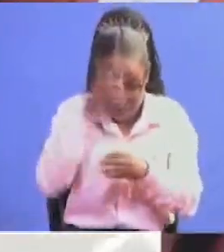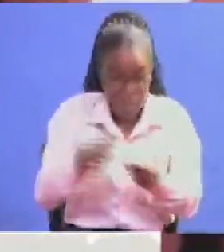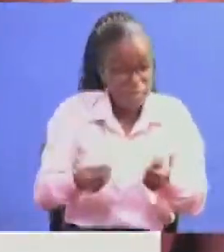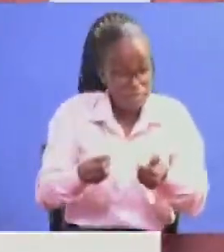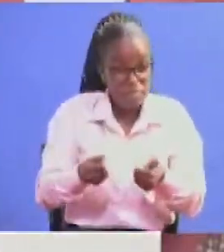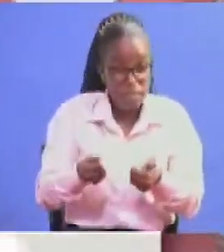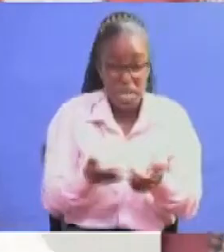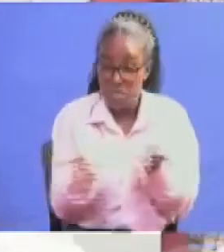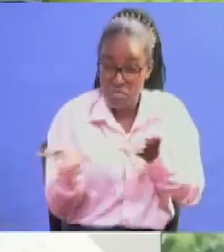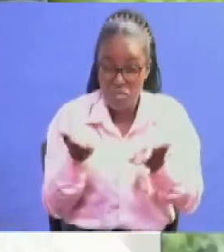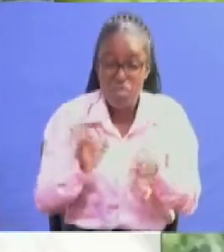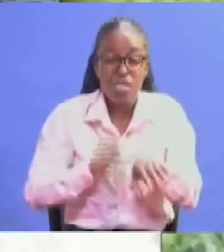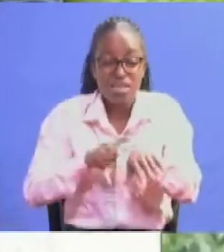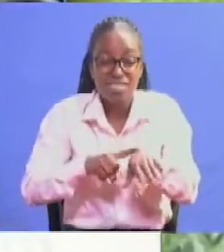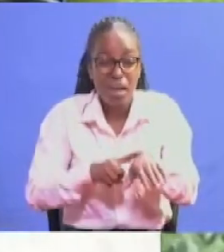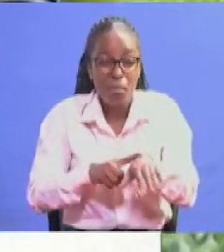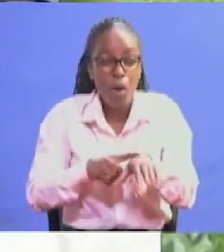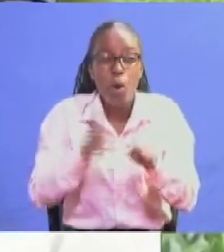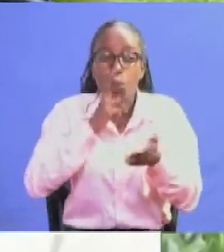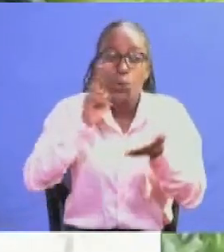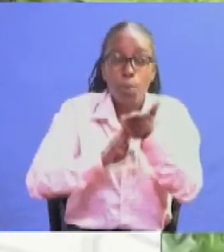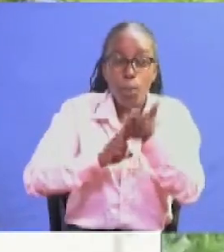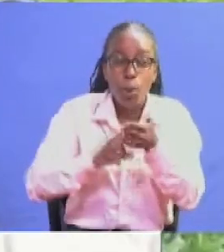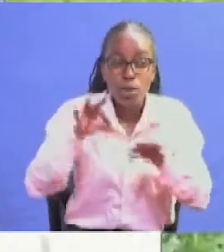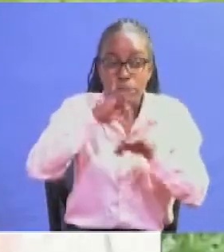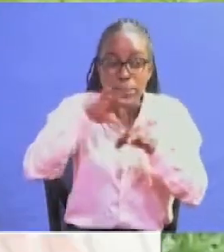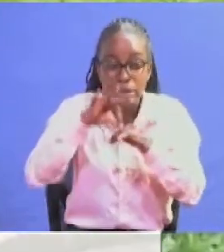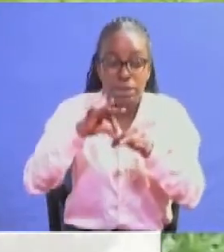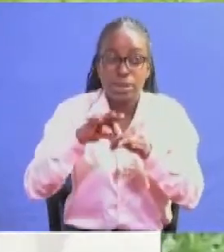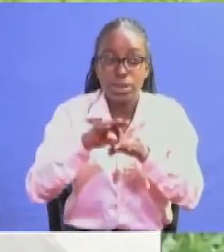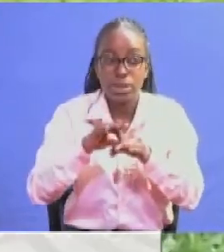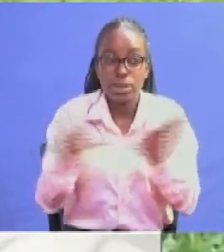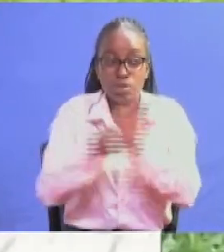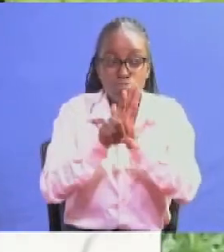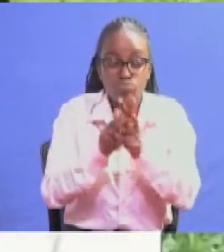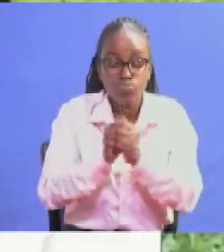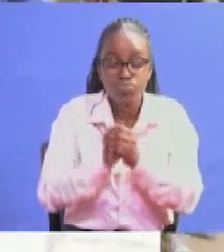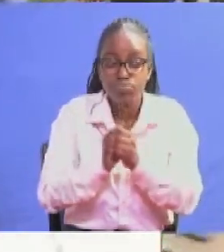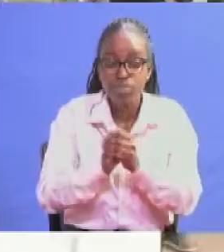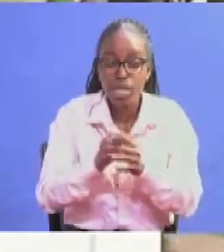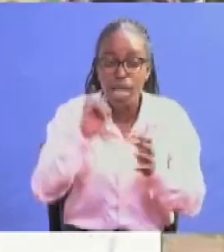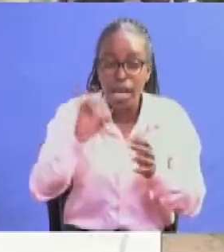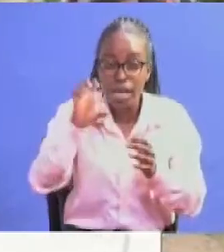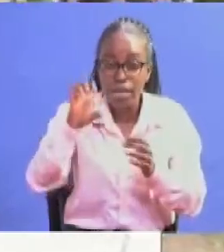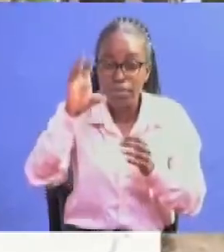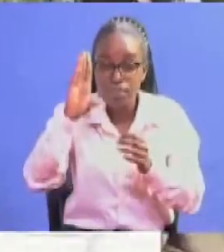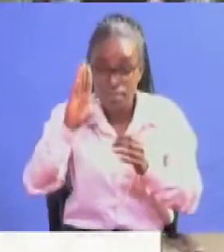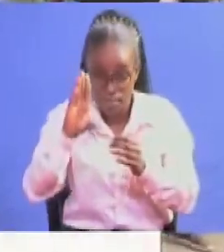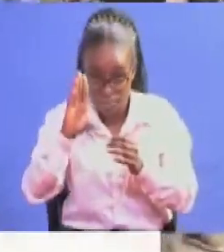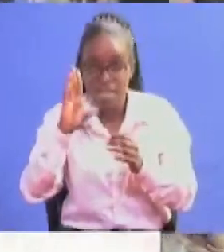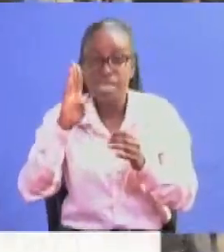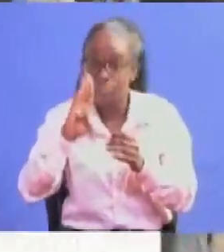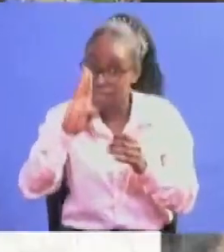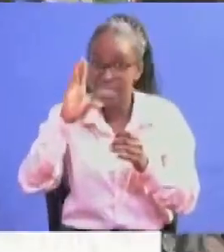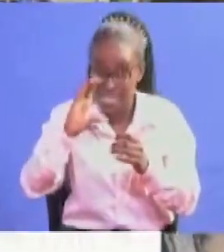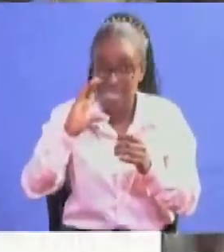the multi-agency audit report of the tea agency. We are okay with IEBC, but the only problem we're